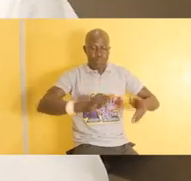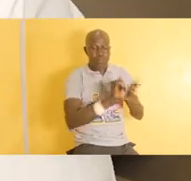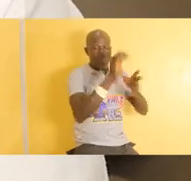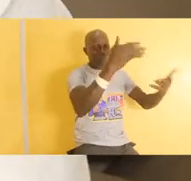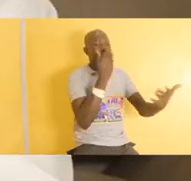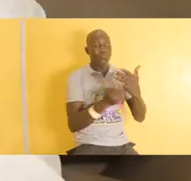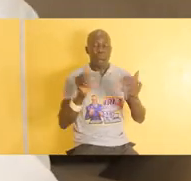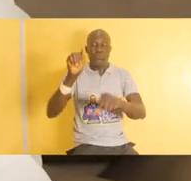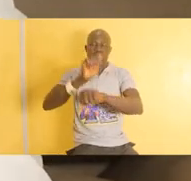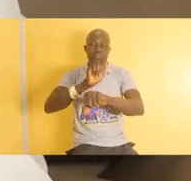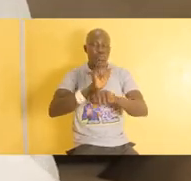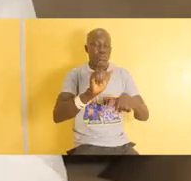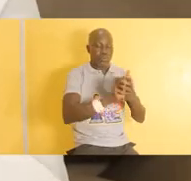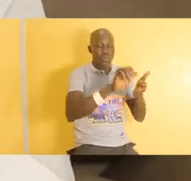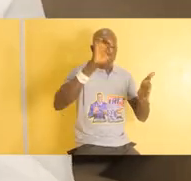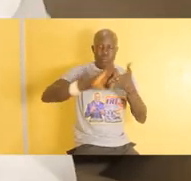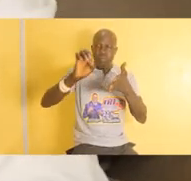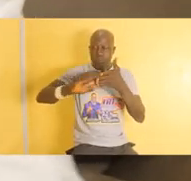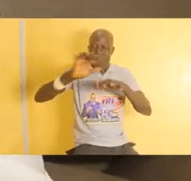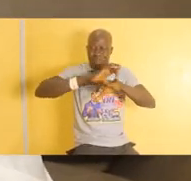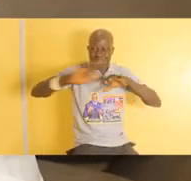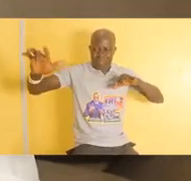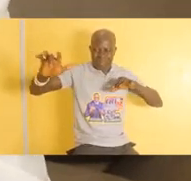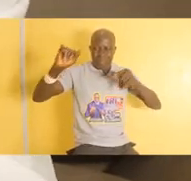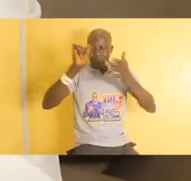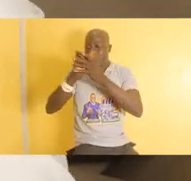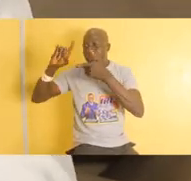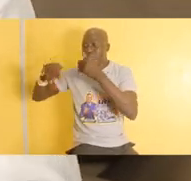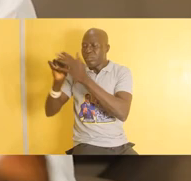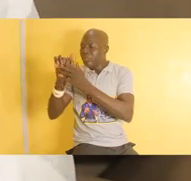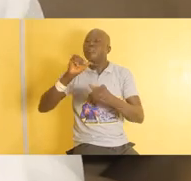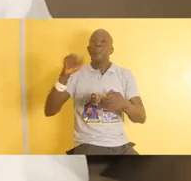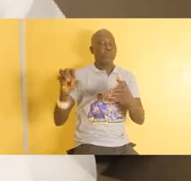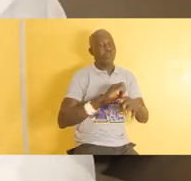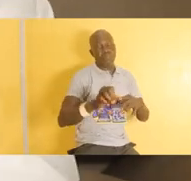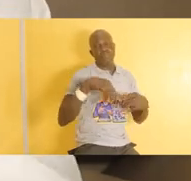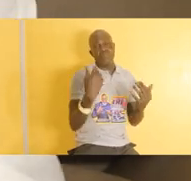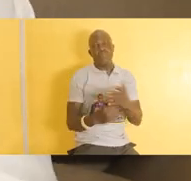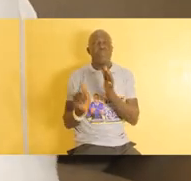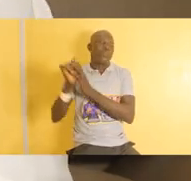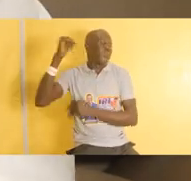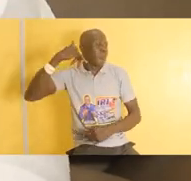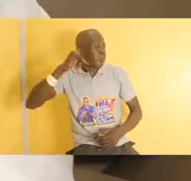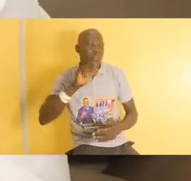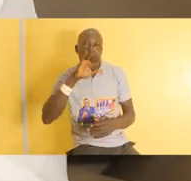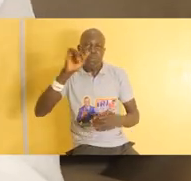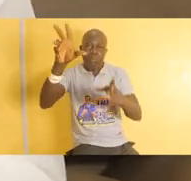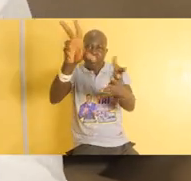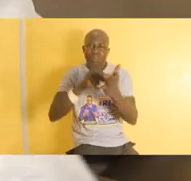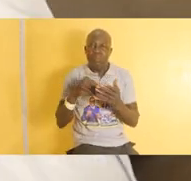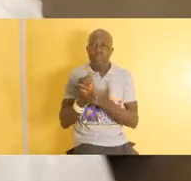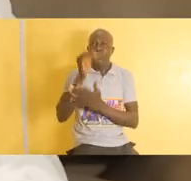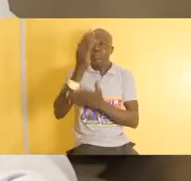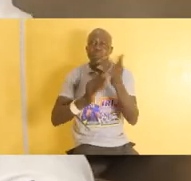to get good what is so account here they make their account desolate yeah, that's so call it's not so phone e one bet you that phone with